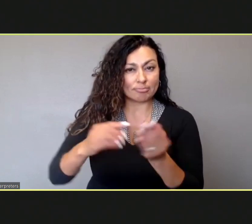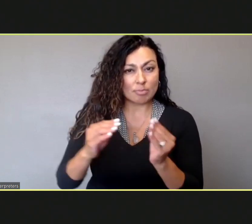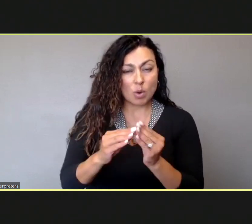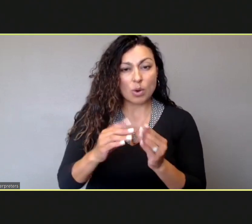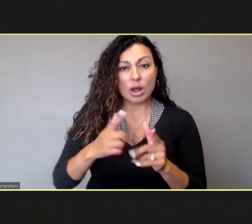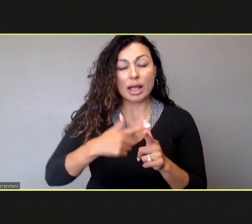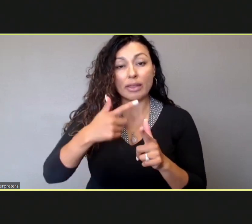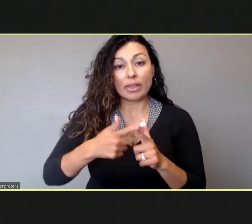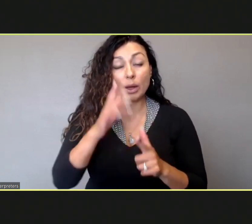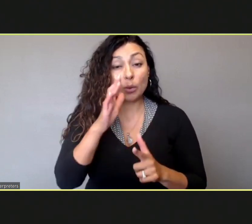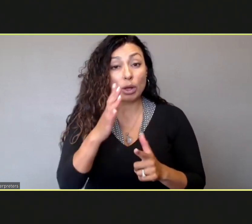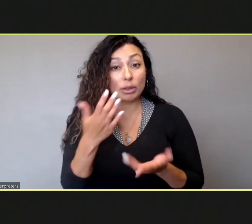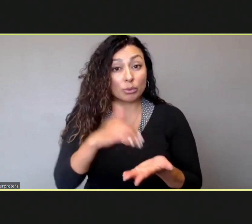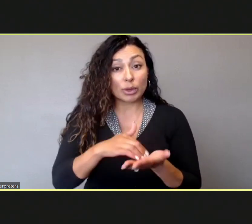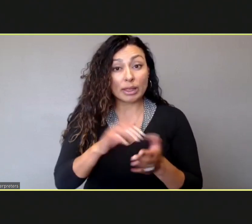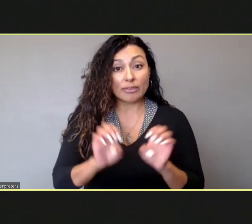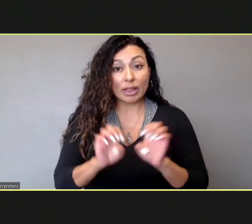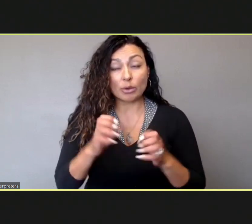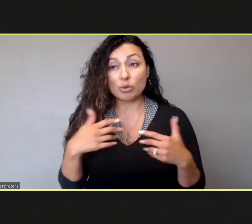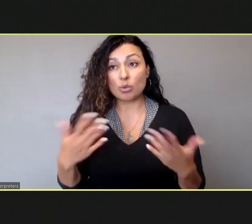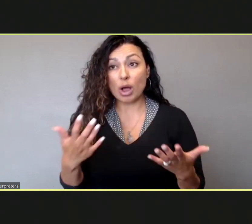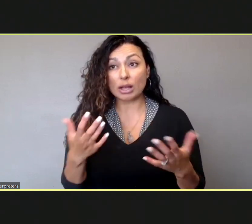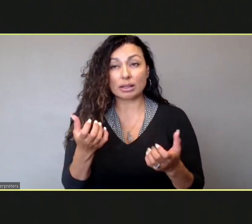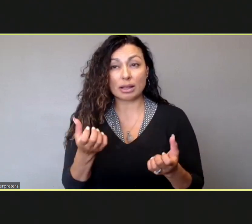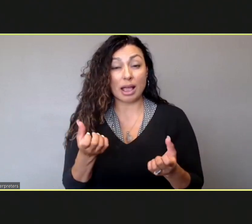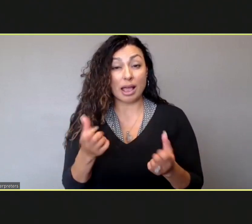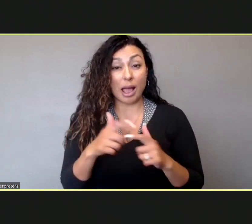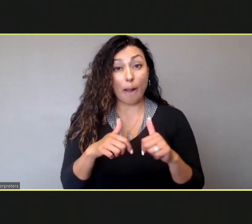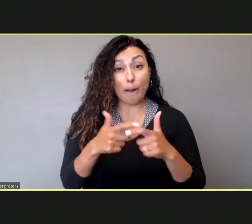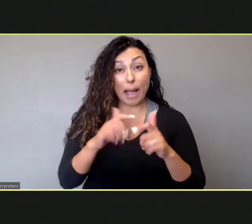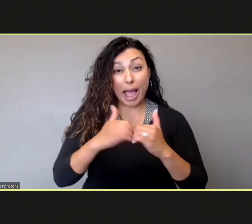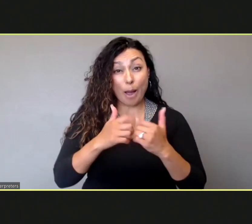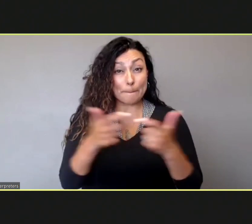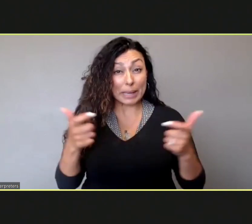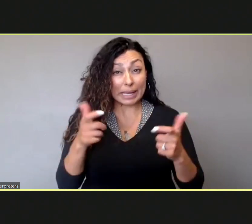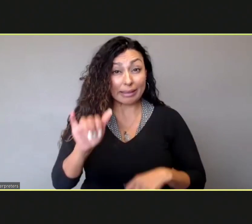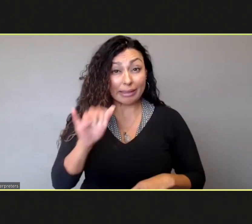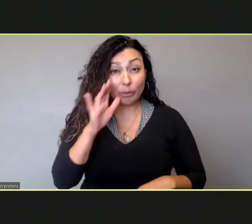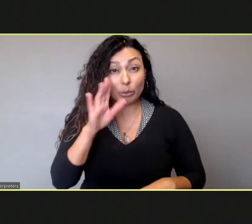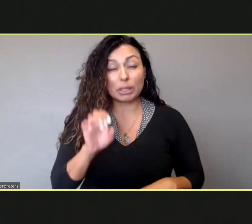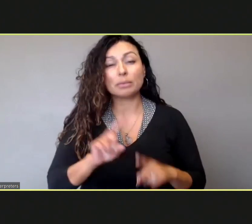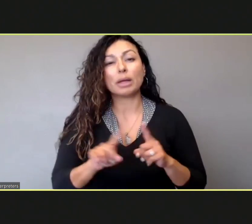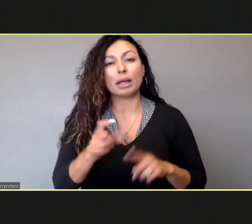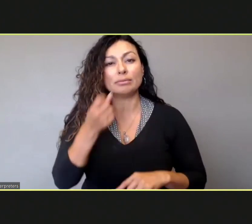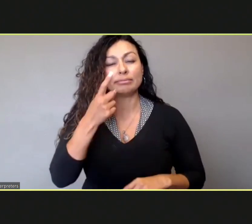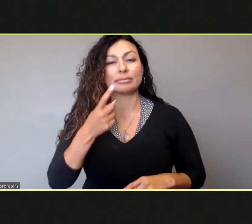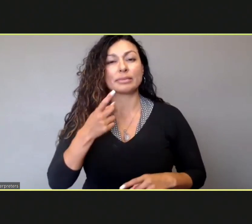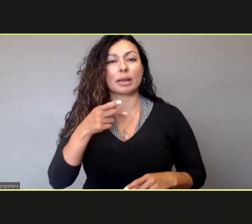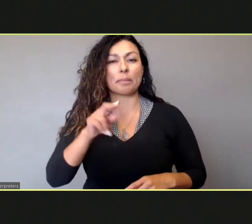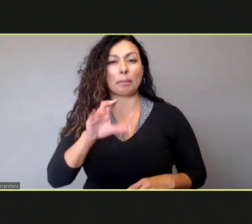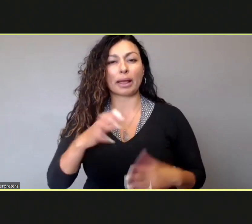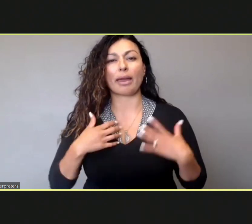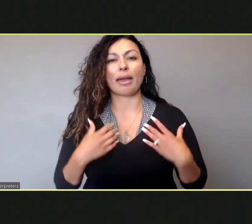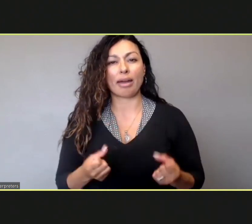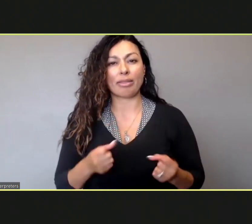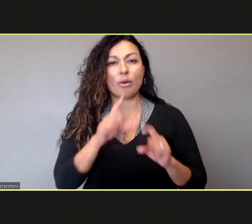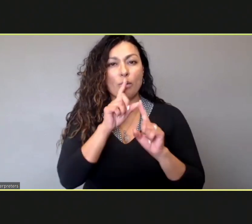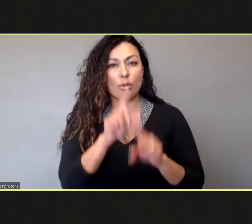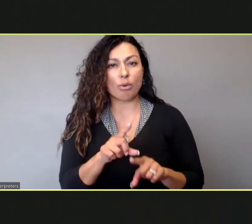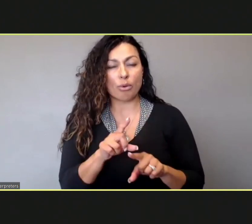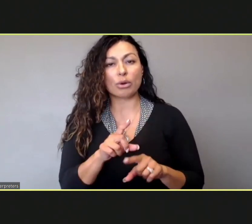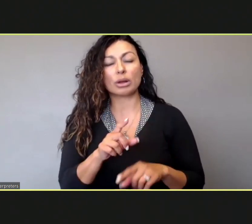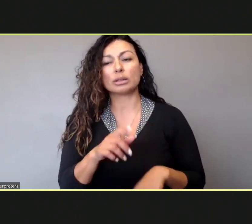probably reevaluate the scale in which we do that. But I think the public health order is being written